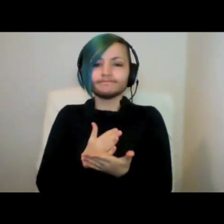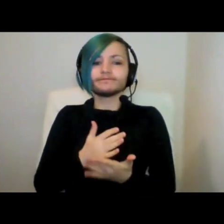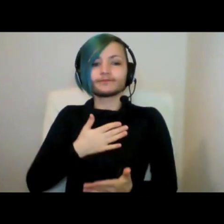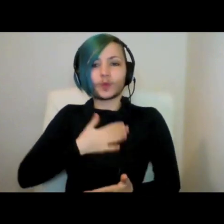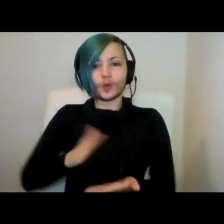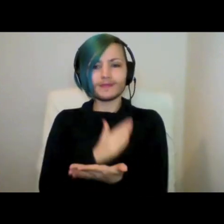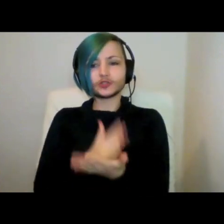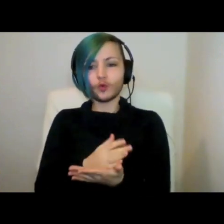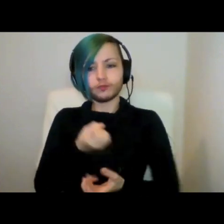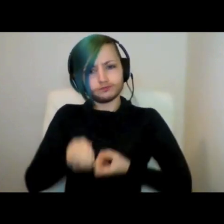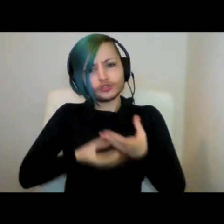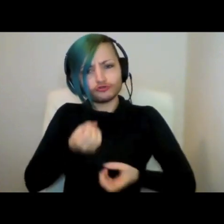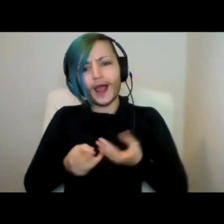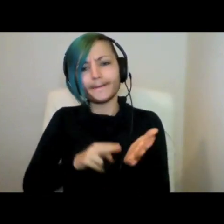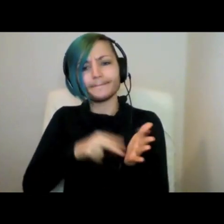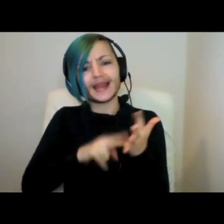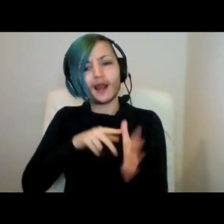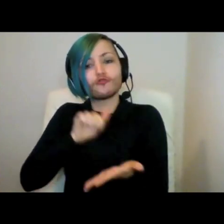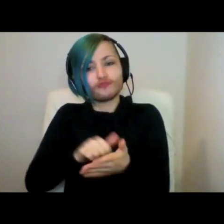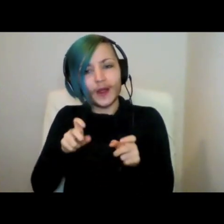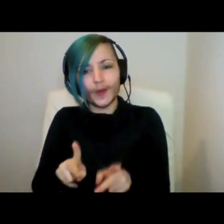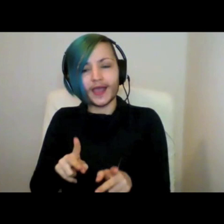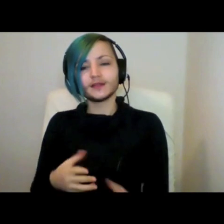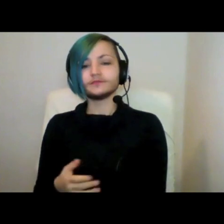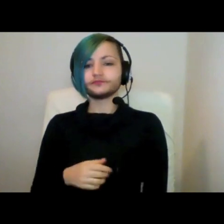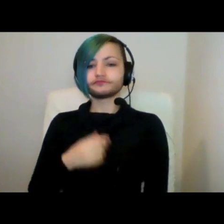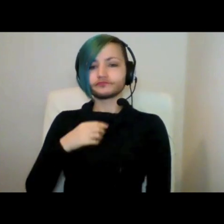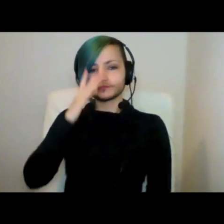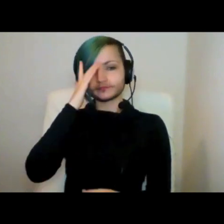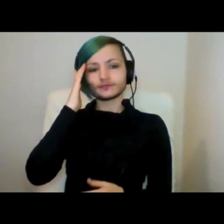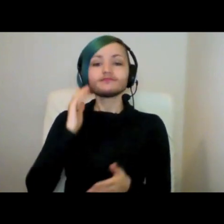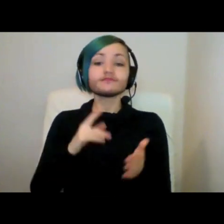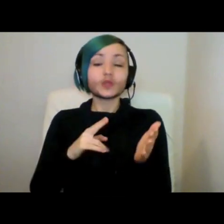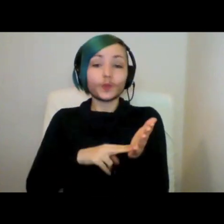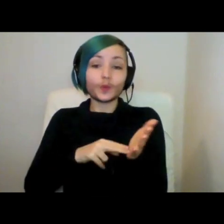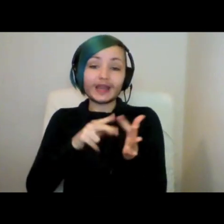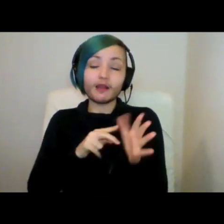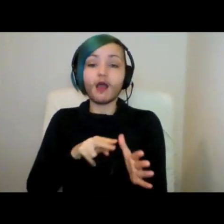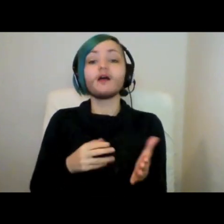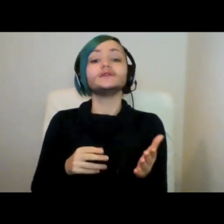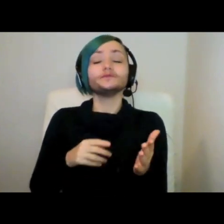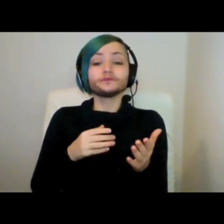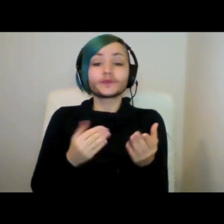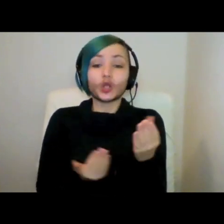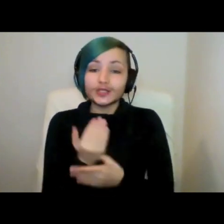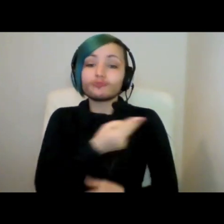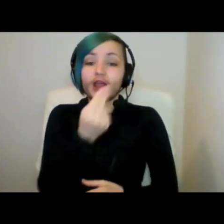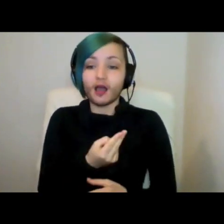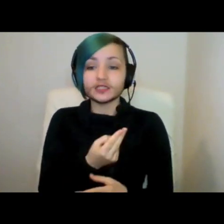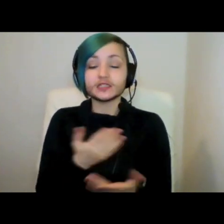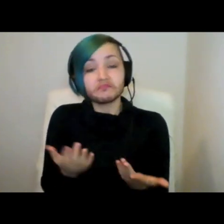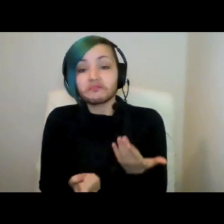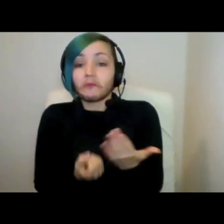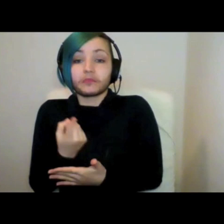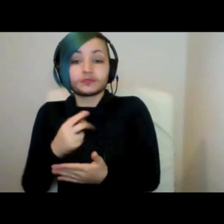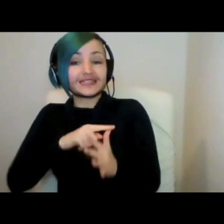right way. And we see Naina as a contemporary artist who happens to have a disability, and we